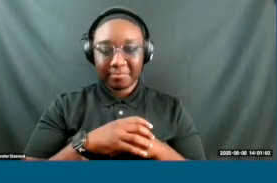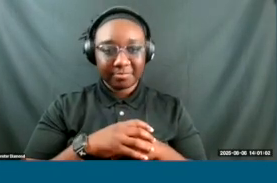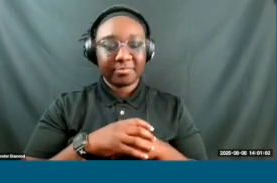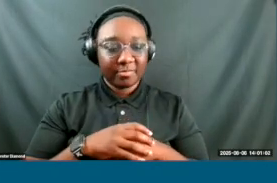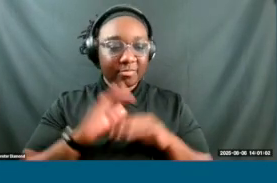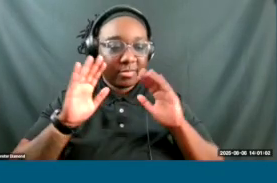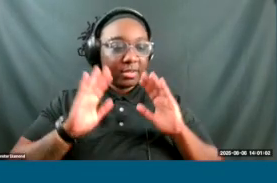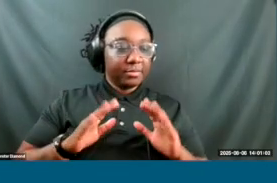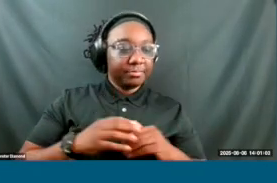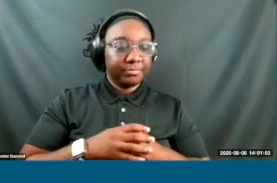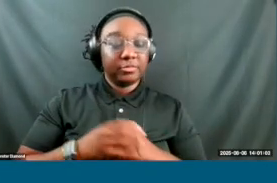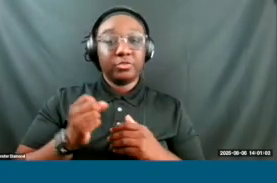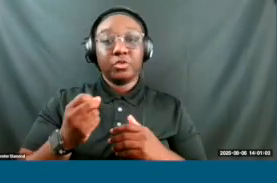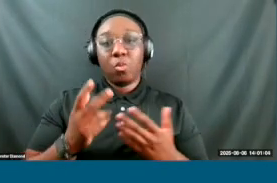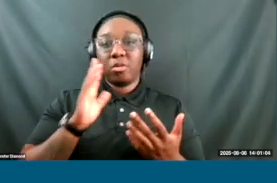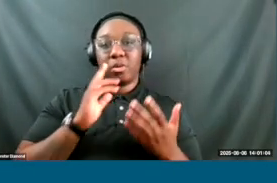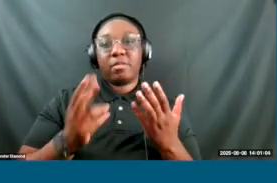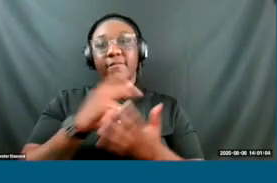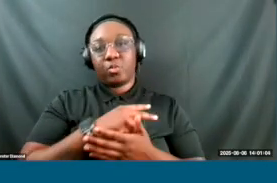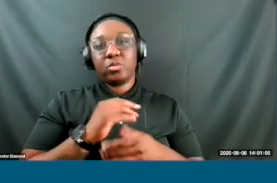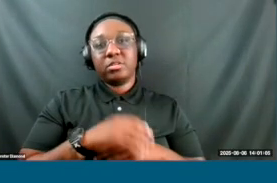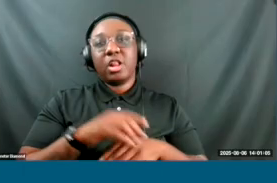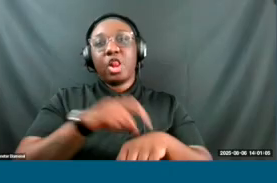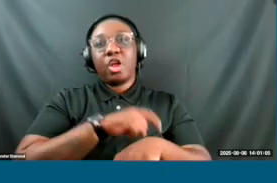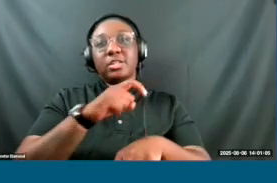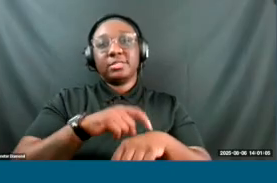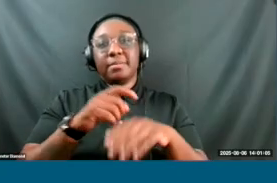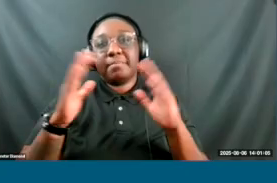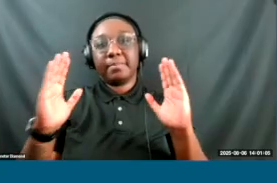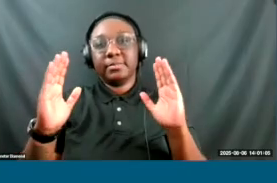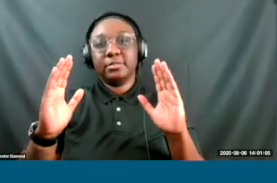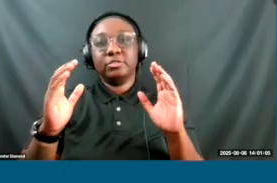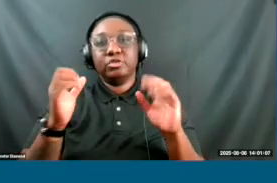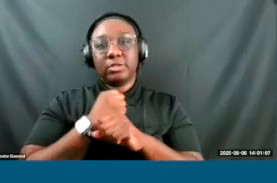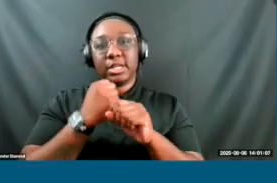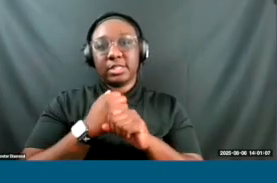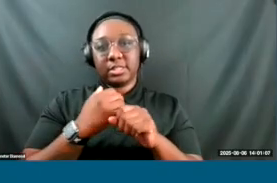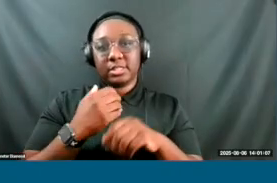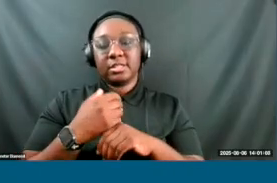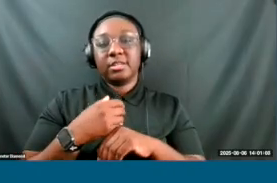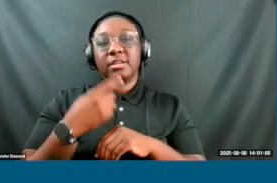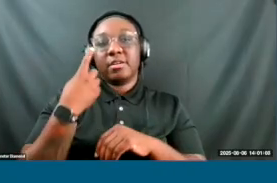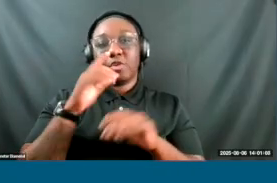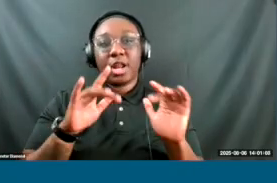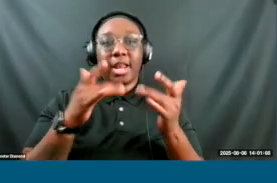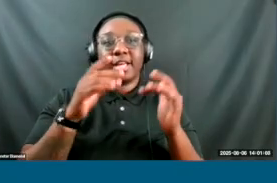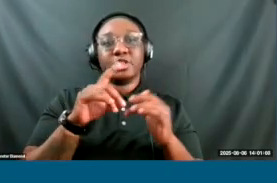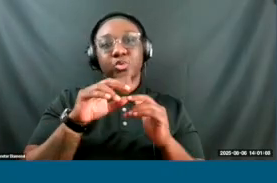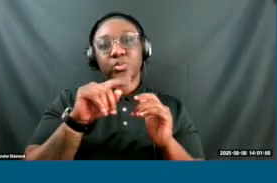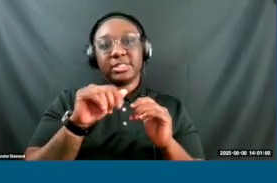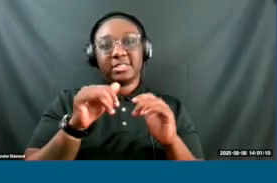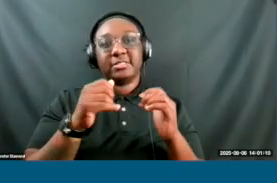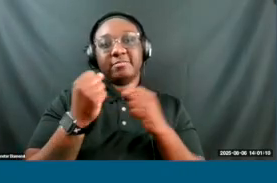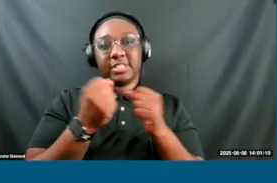Okay, great. To recap, the long-term strategy for light-duty vehicles and clean mobility projects serves as